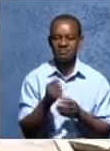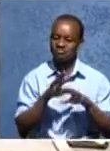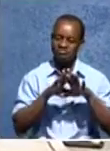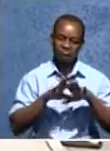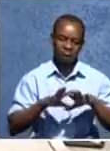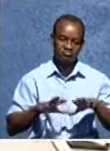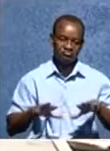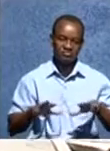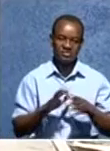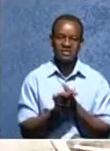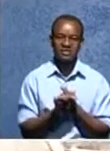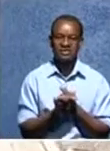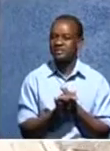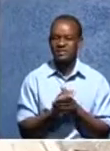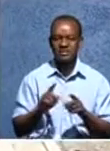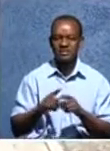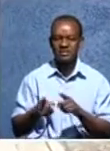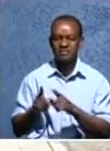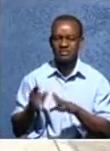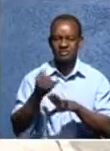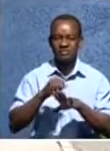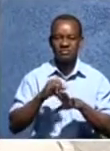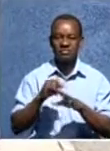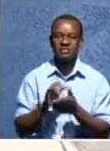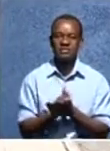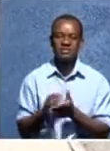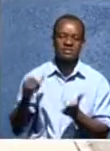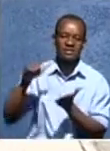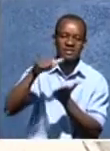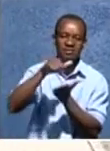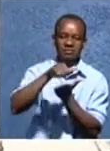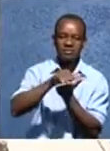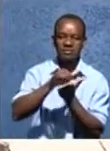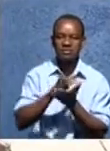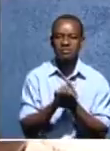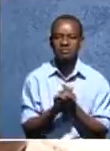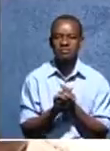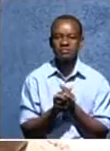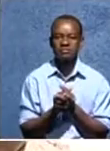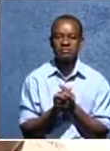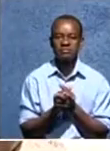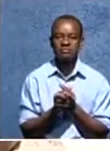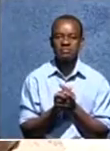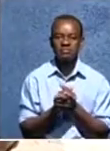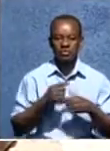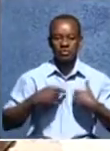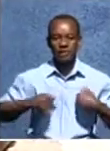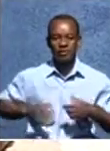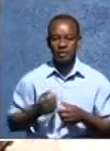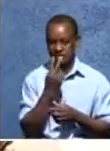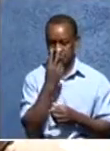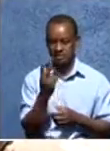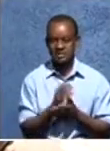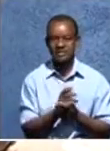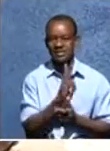at the airport, where incomers and also Namibians returning home, it's sometimes so warming to see a smiling face on an